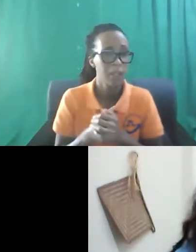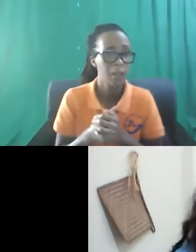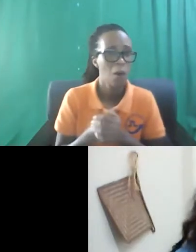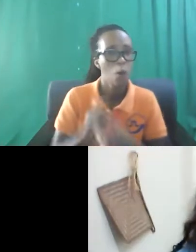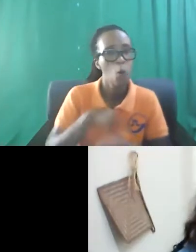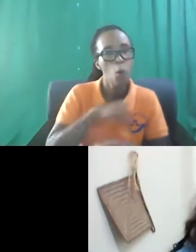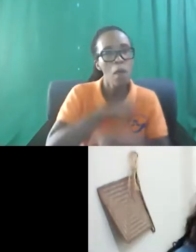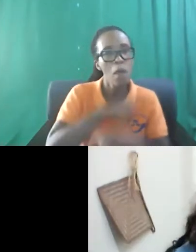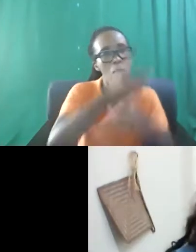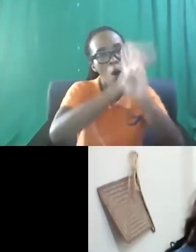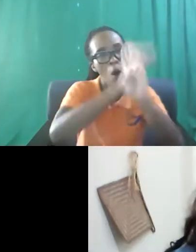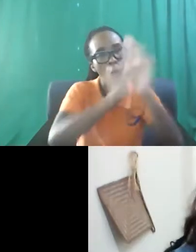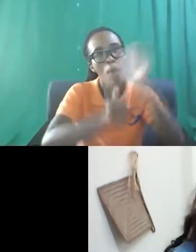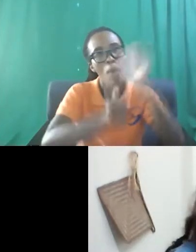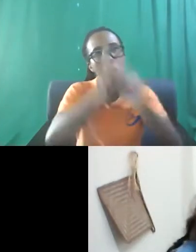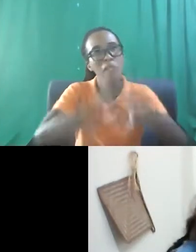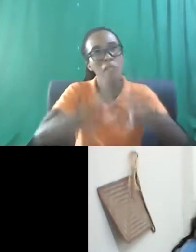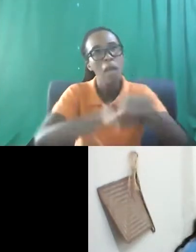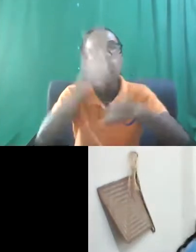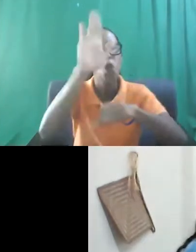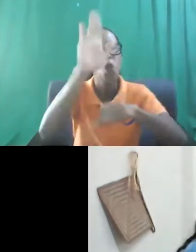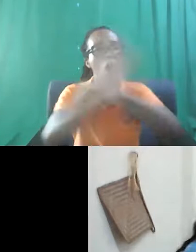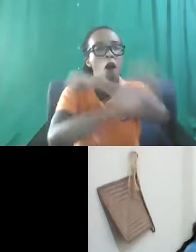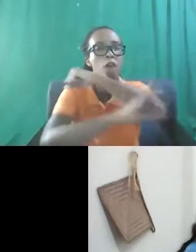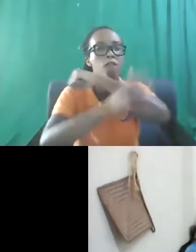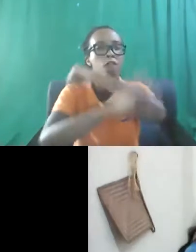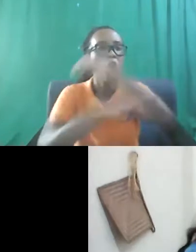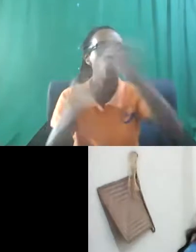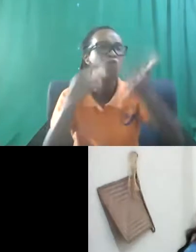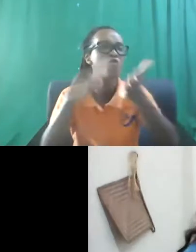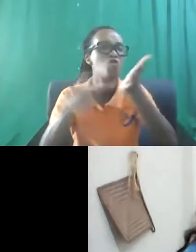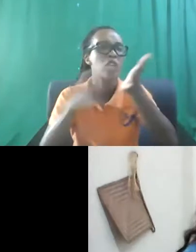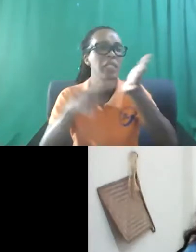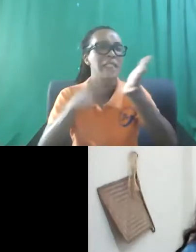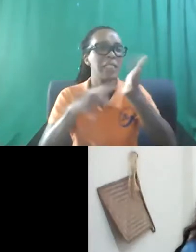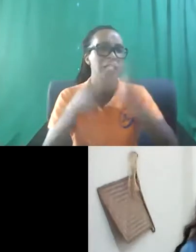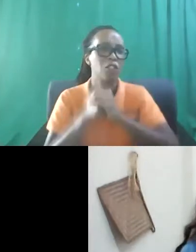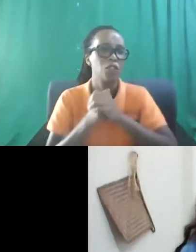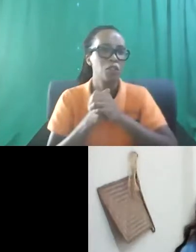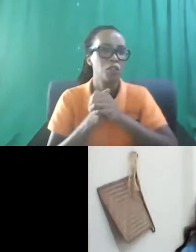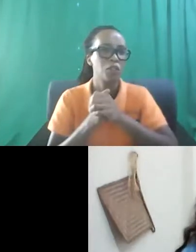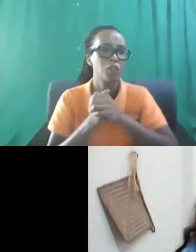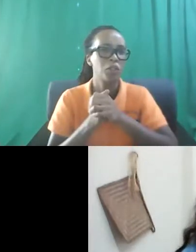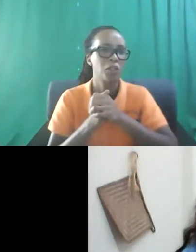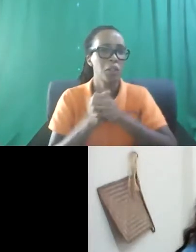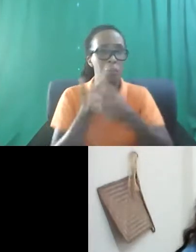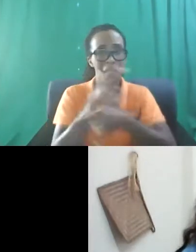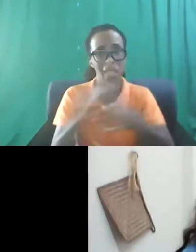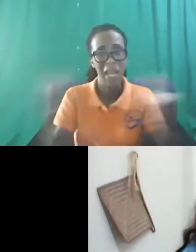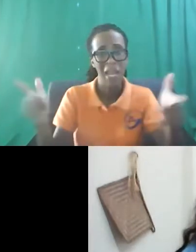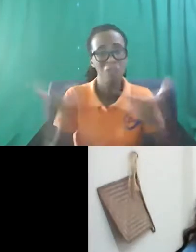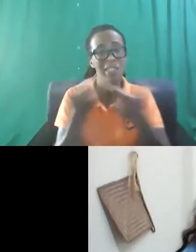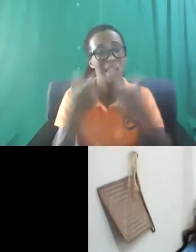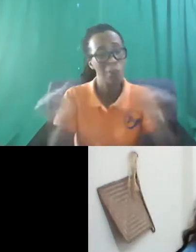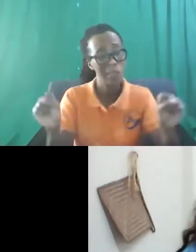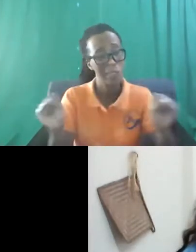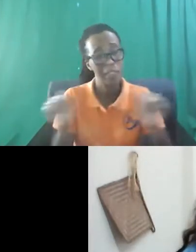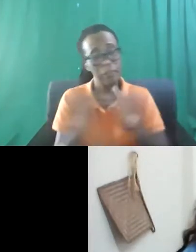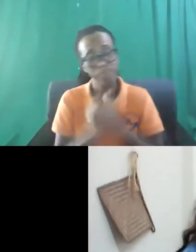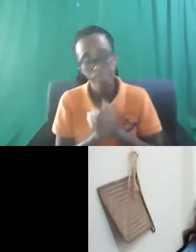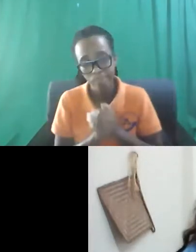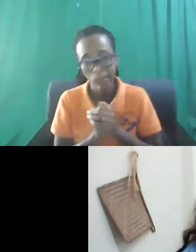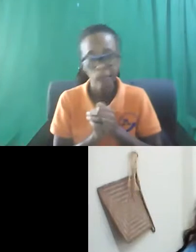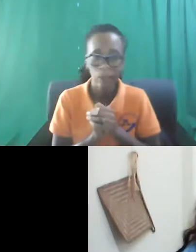foreign model of doing research on languages in the Caribbean. In sign language linguistics, I think we have